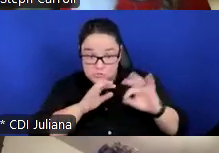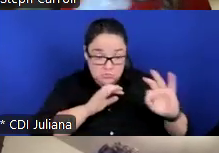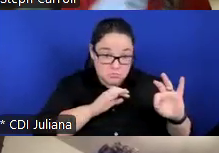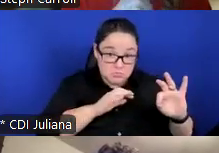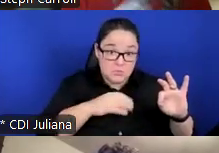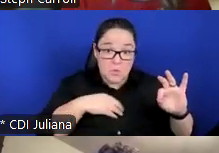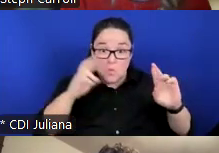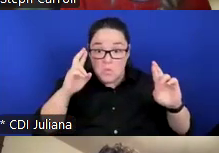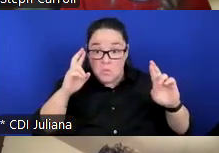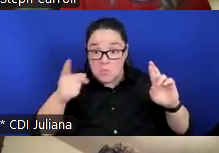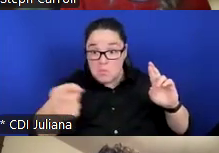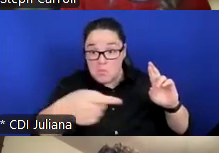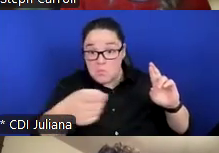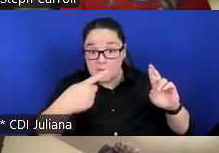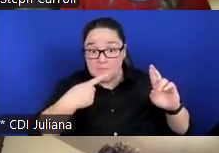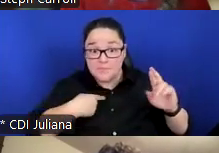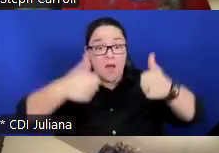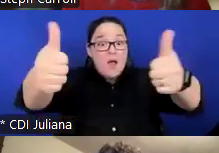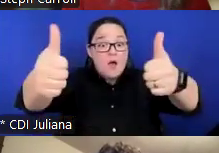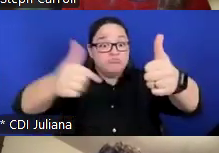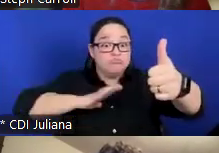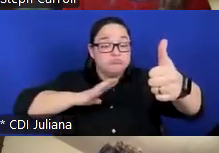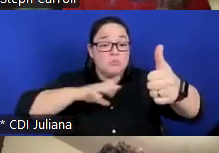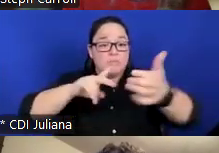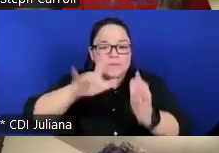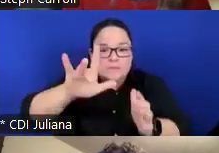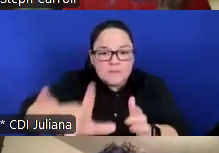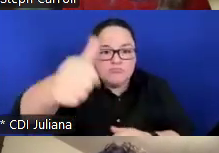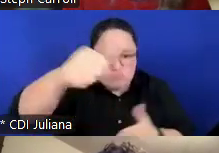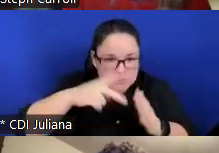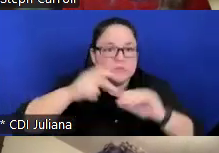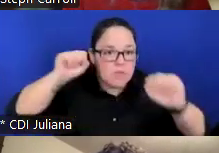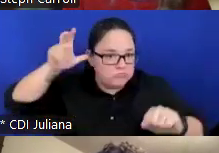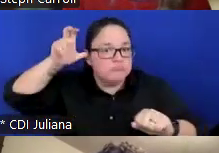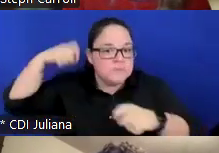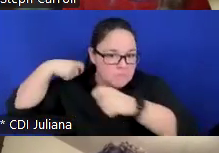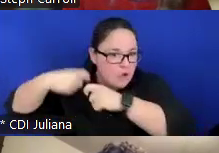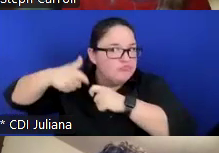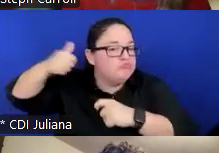if they can hear in the Spanish channel.